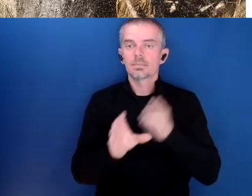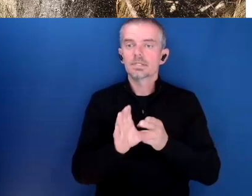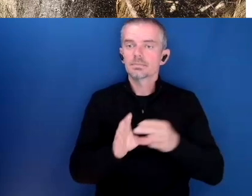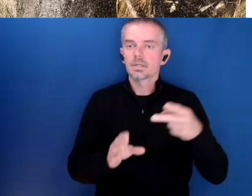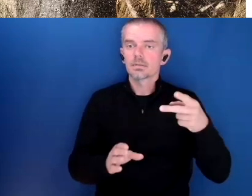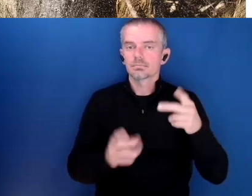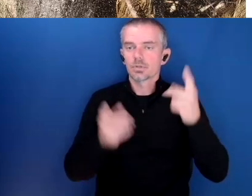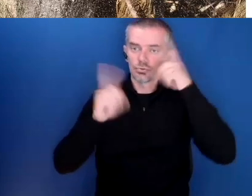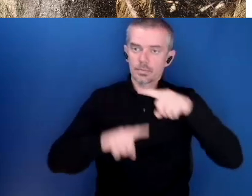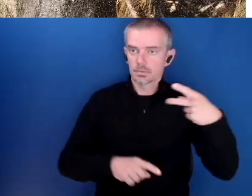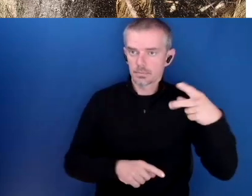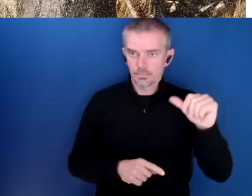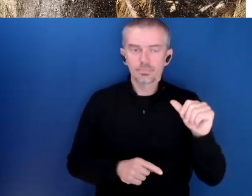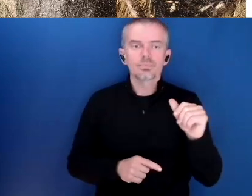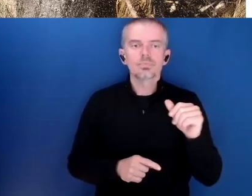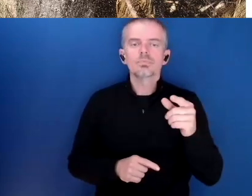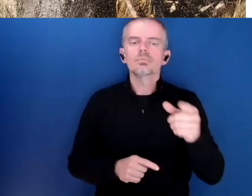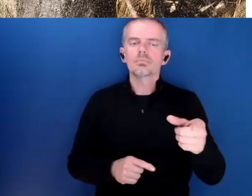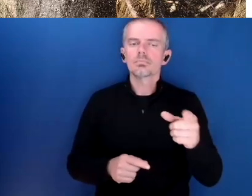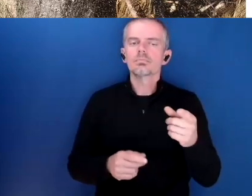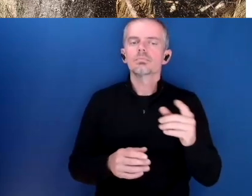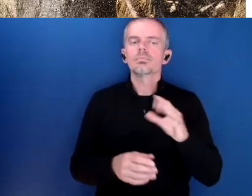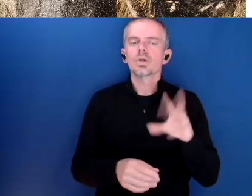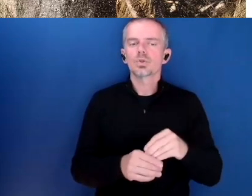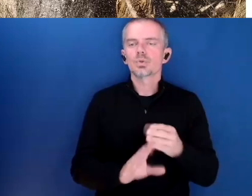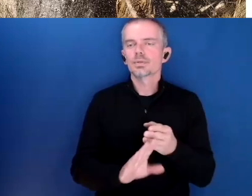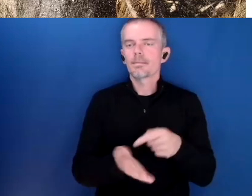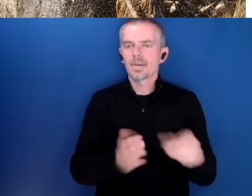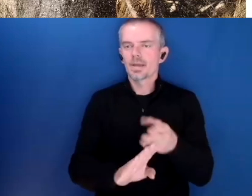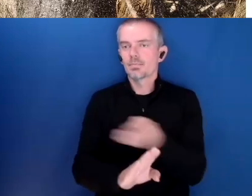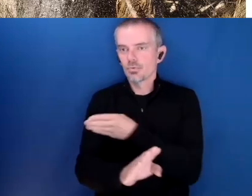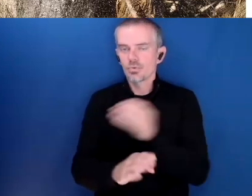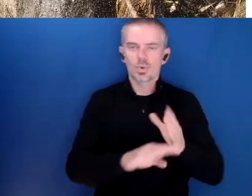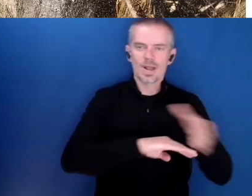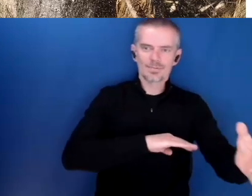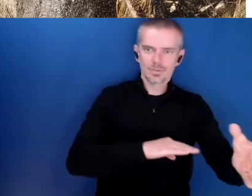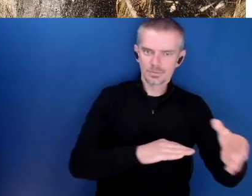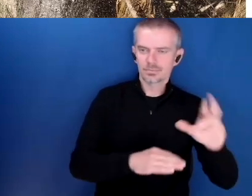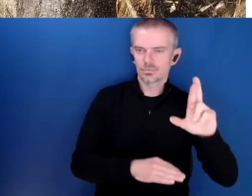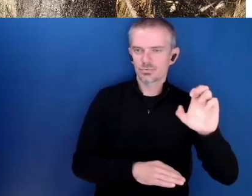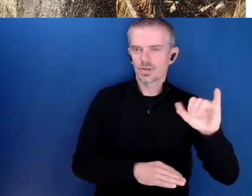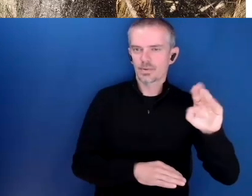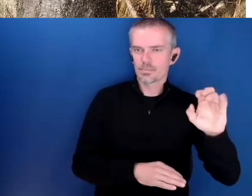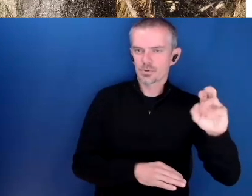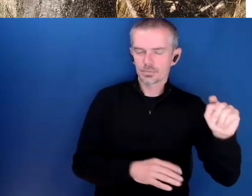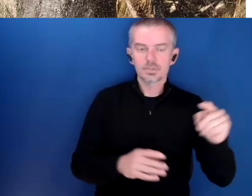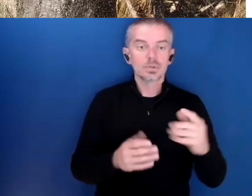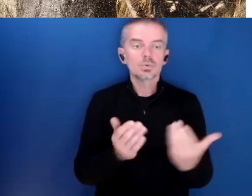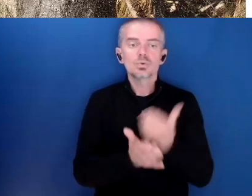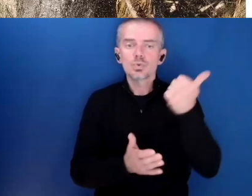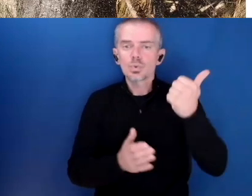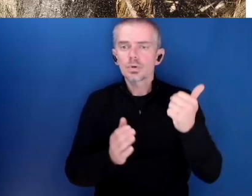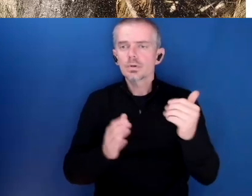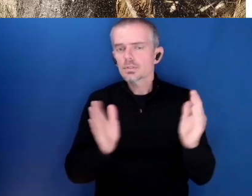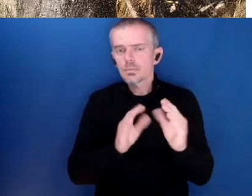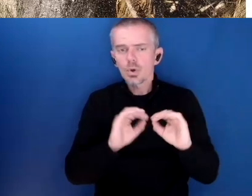is that it does include reimbursable or advance payments, and the reason this is important is for newer or small